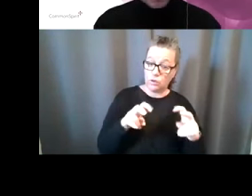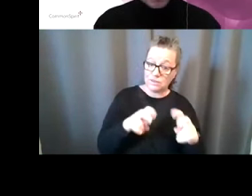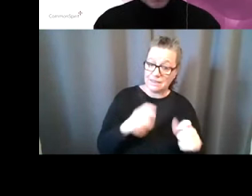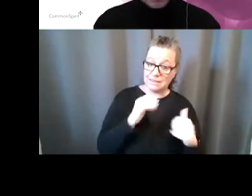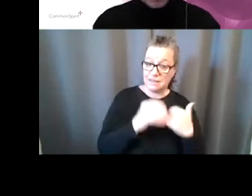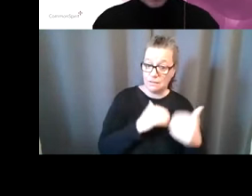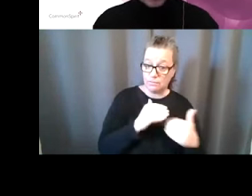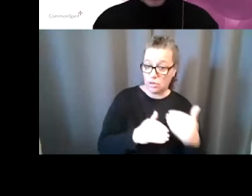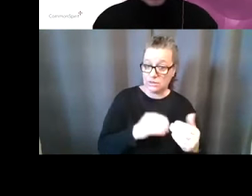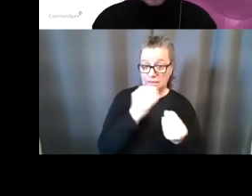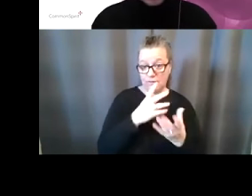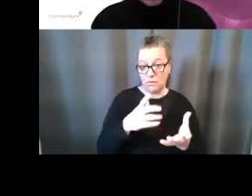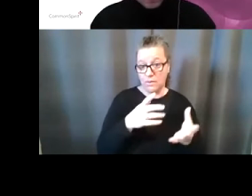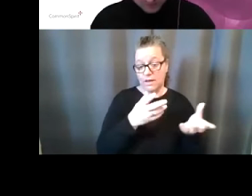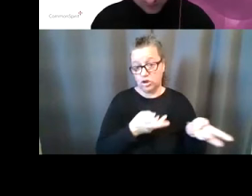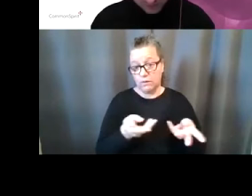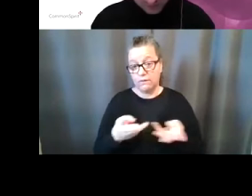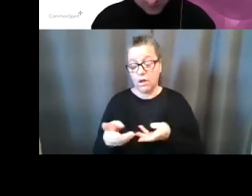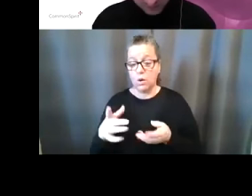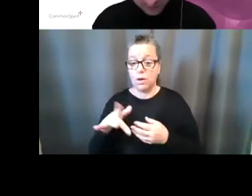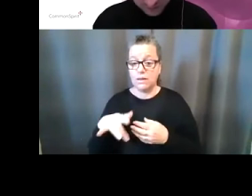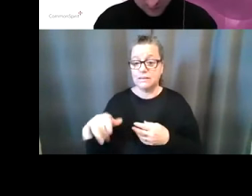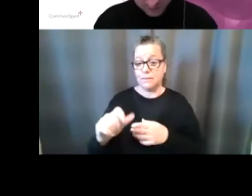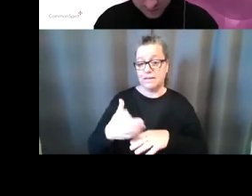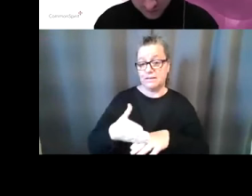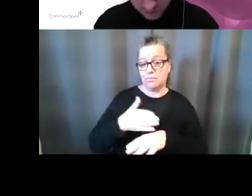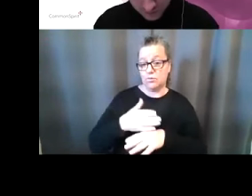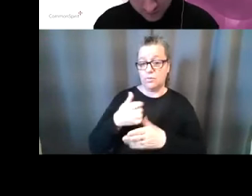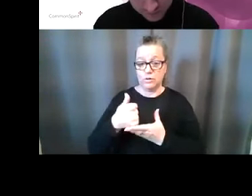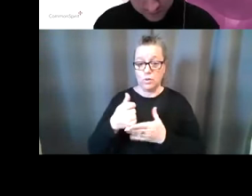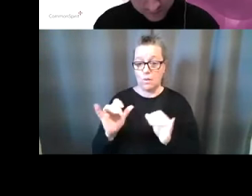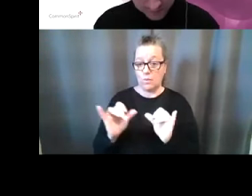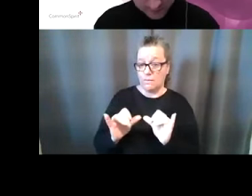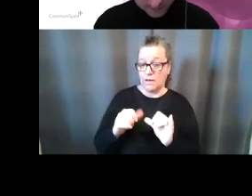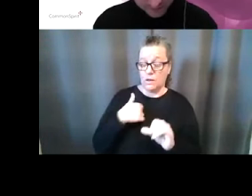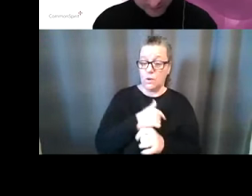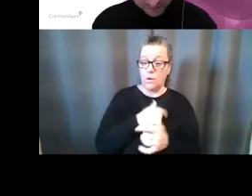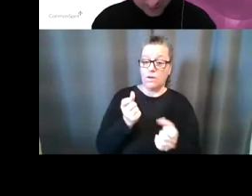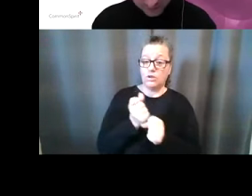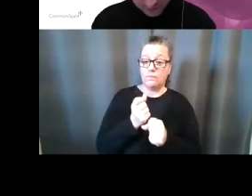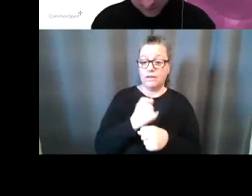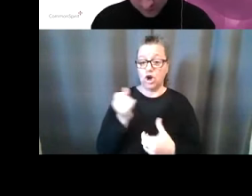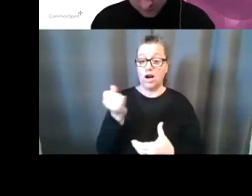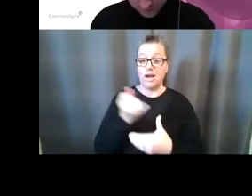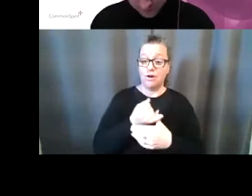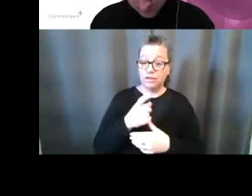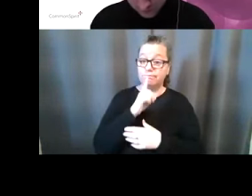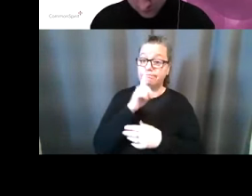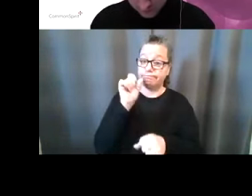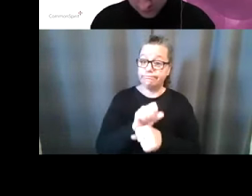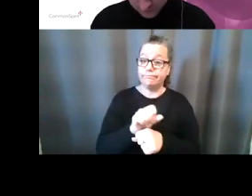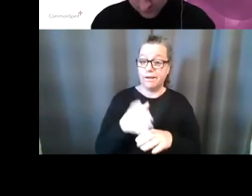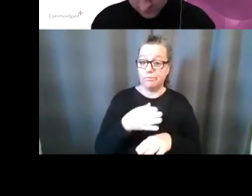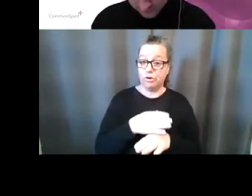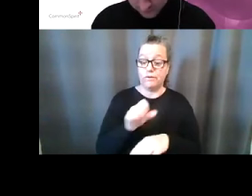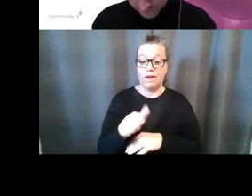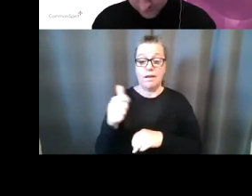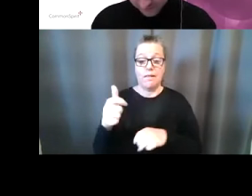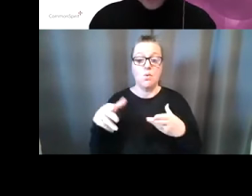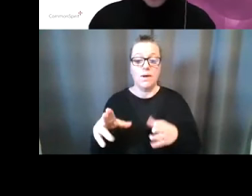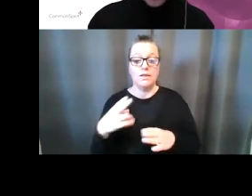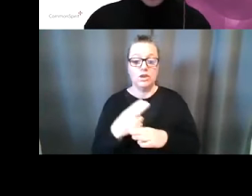process, information flow, or a space improvement to help us with measurement. We want to make sure that our intervention actually improved. Another way to use this grid